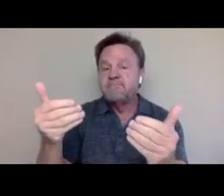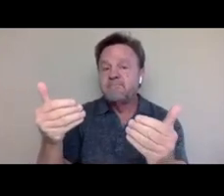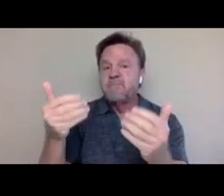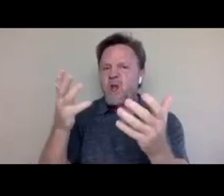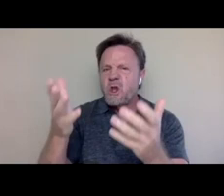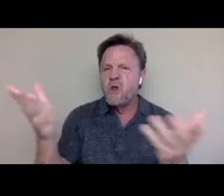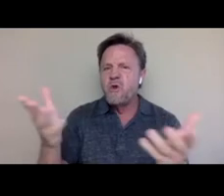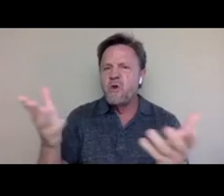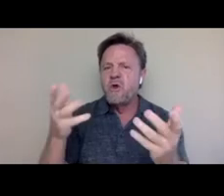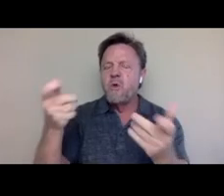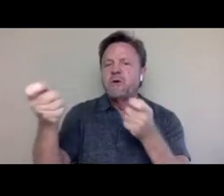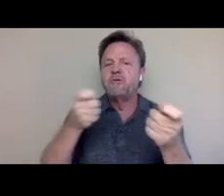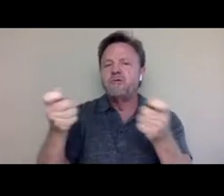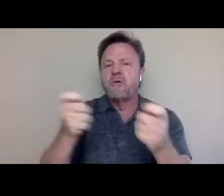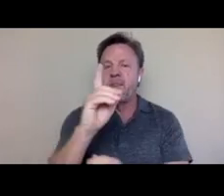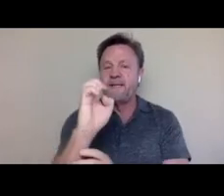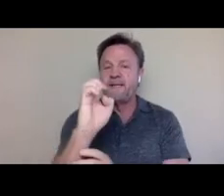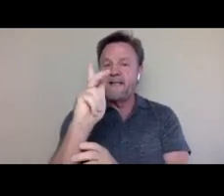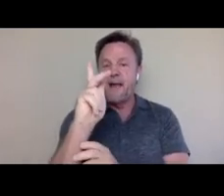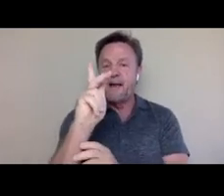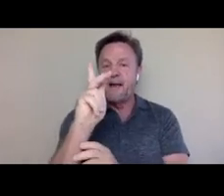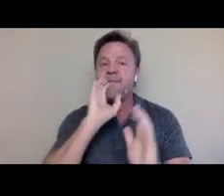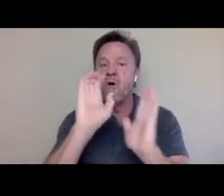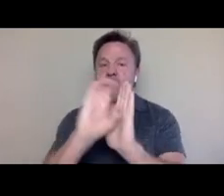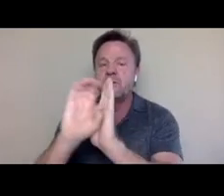deck? So we'll turn it over to Michael.